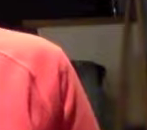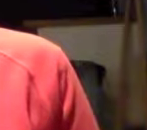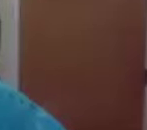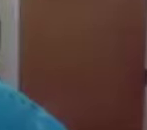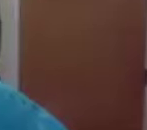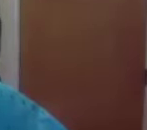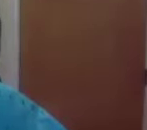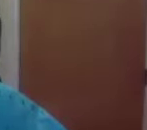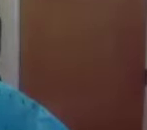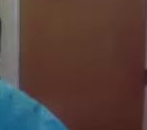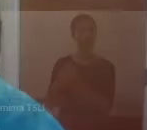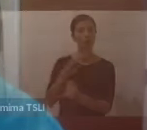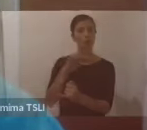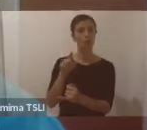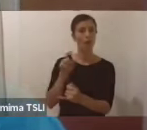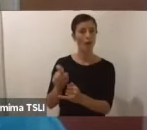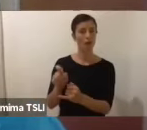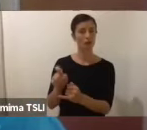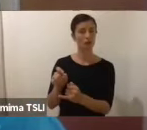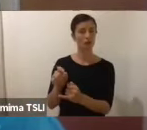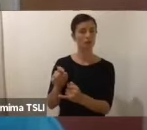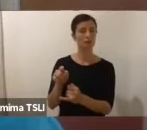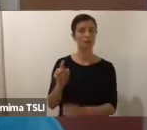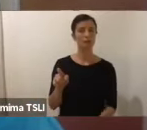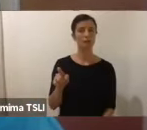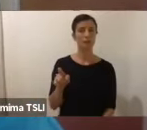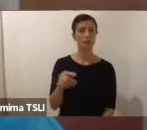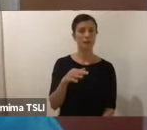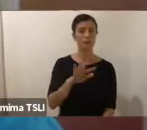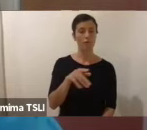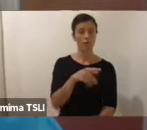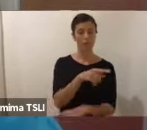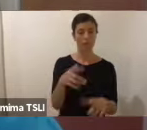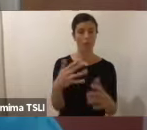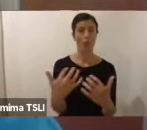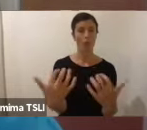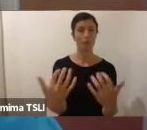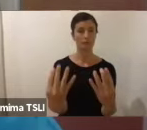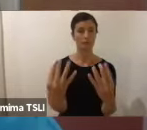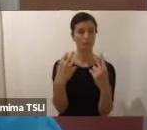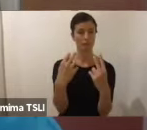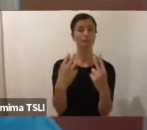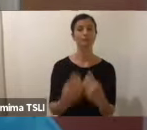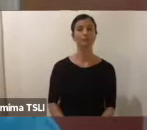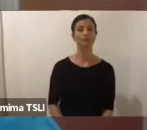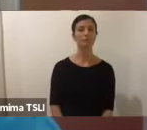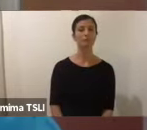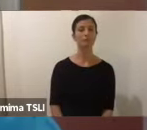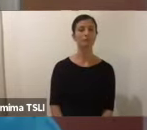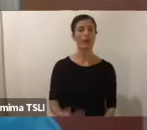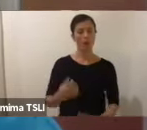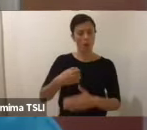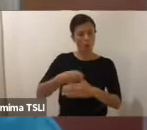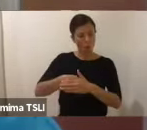from what people have sent in as white people are we bought are we born racist because of our conditioning